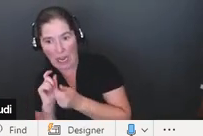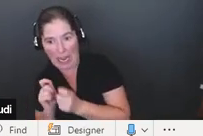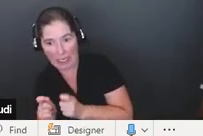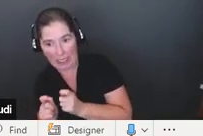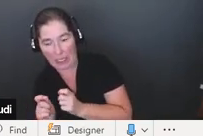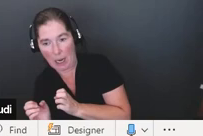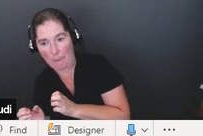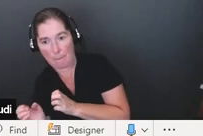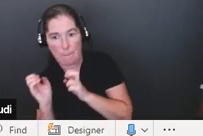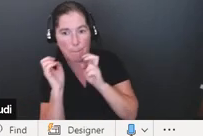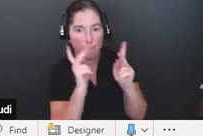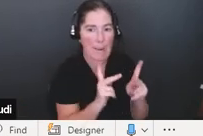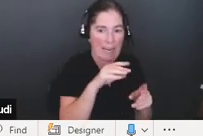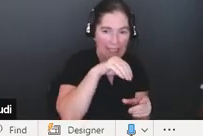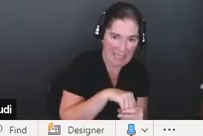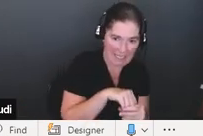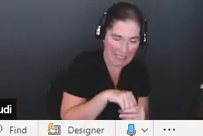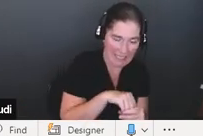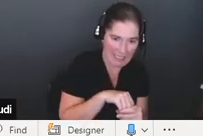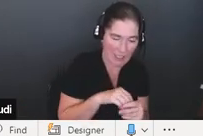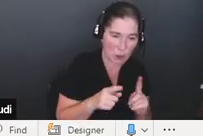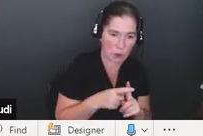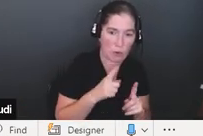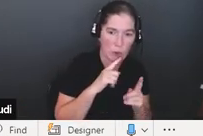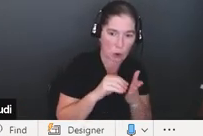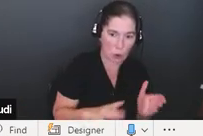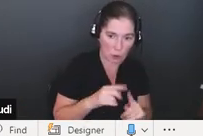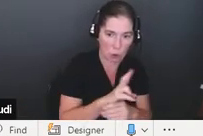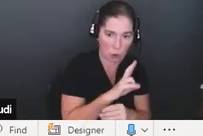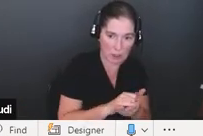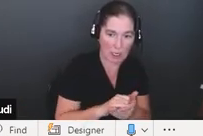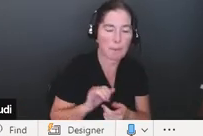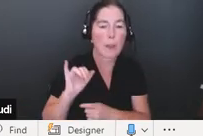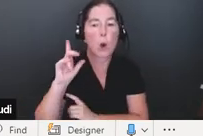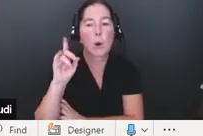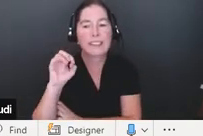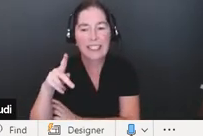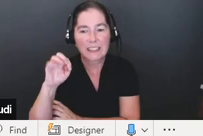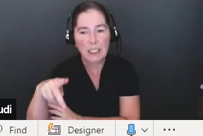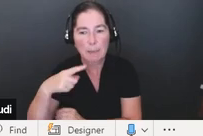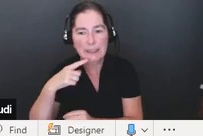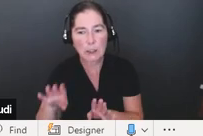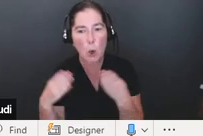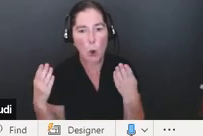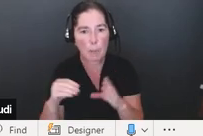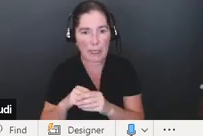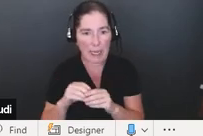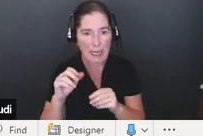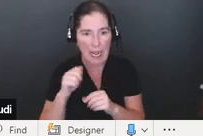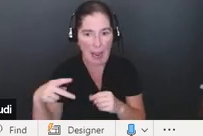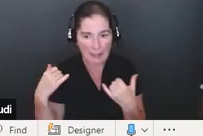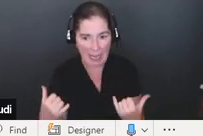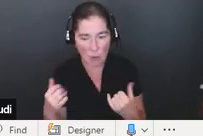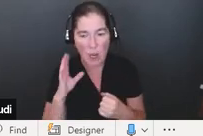it. It's changing my brain and how I think. So on my desktop version where it says open in desktop app now, it'll say